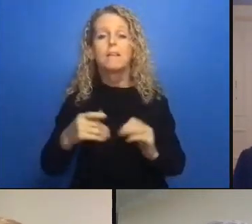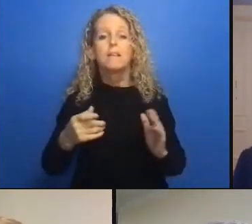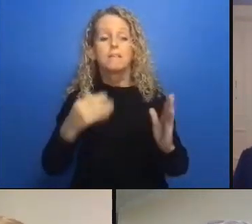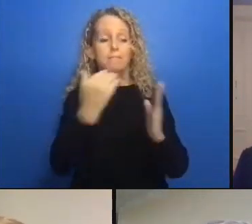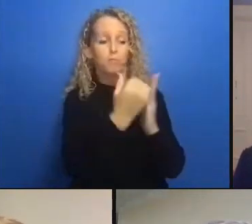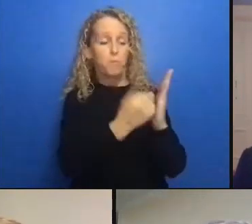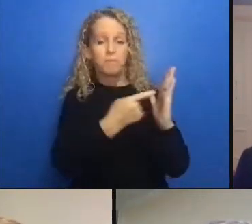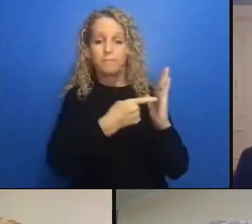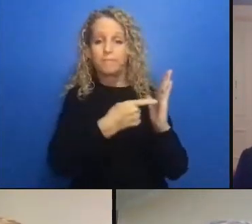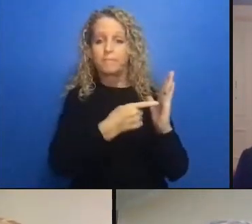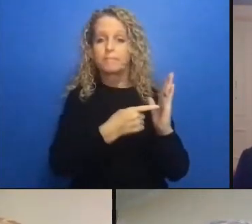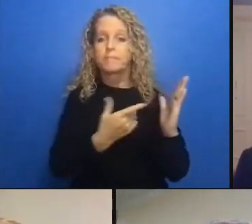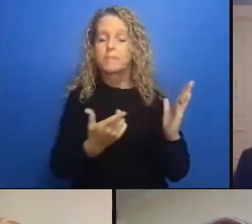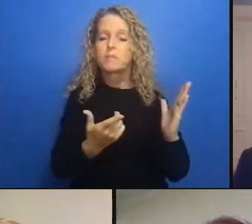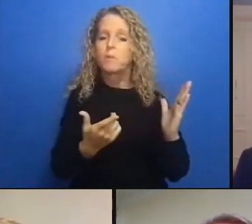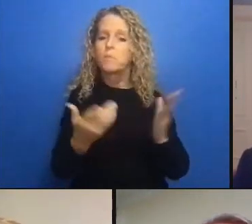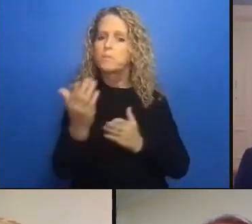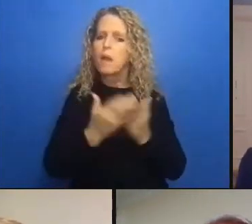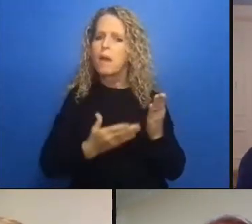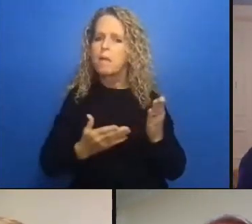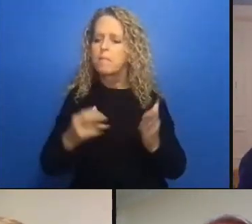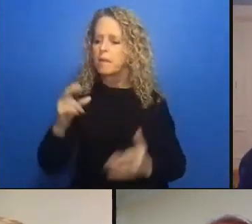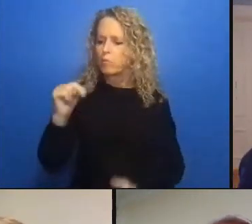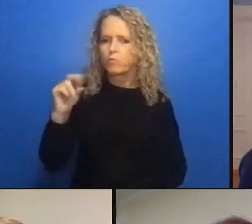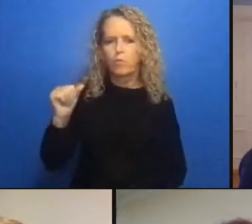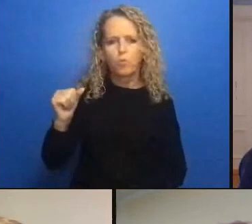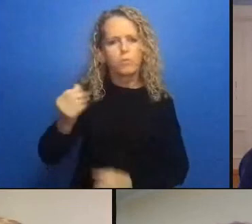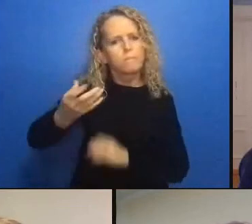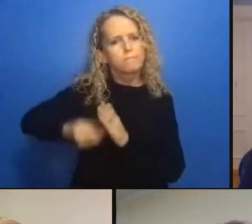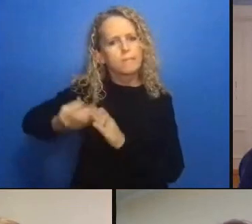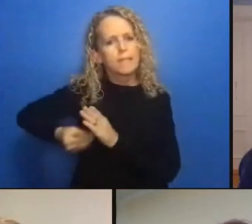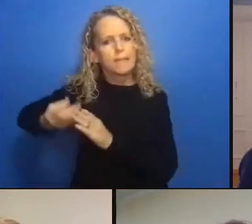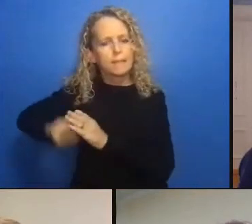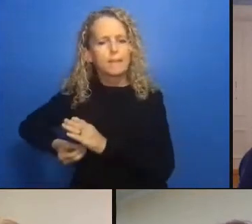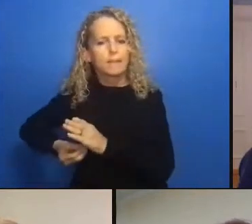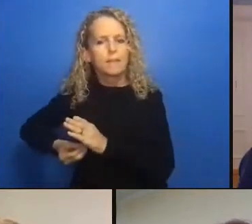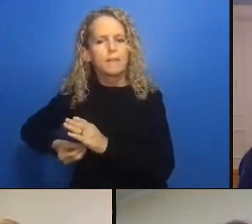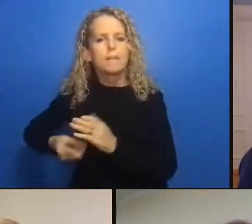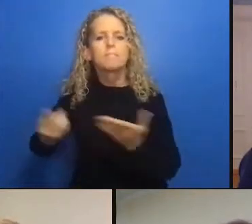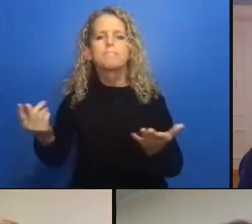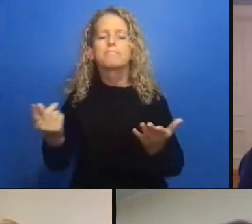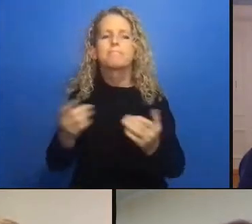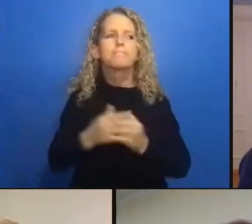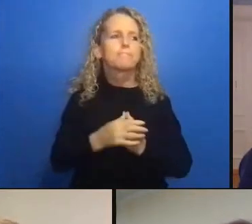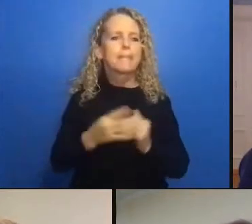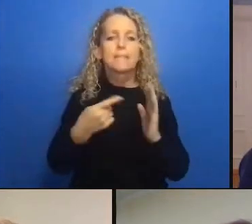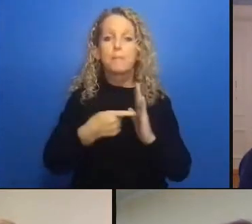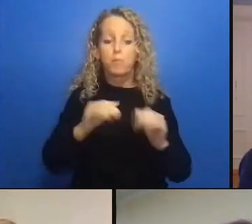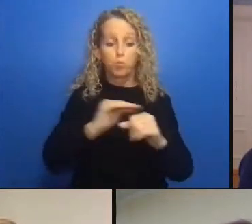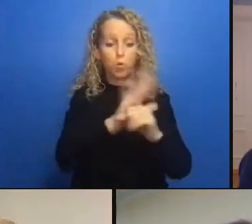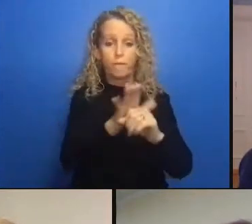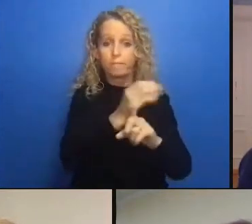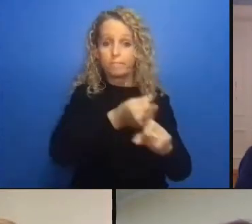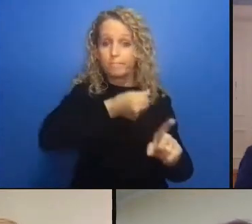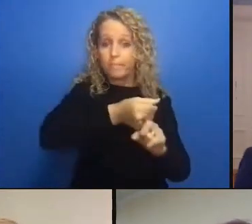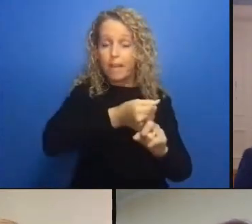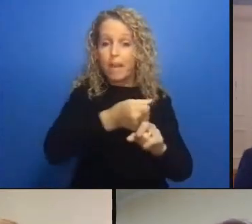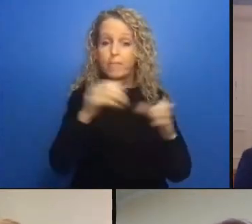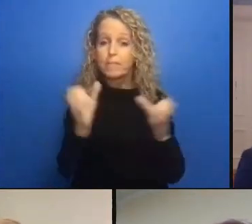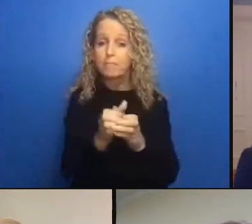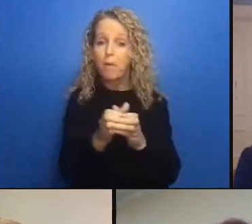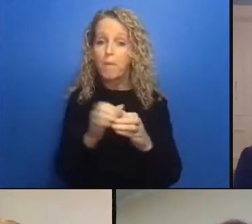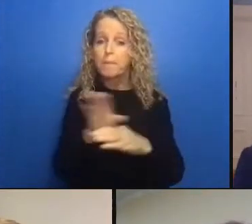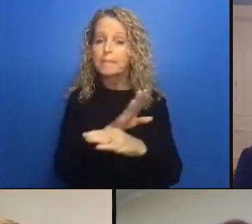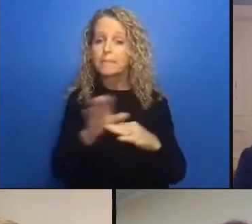just think about the small businesses which had to pivot in this moment. You know, the coffee shop, we needed to figure out, how do I support